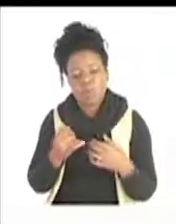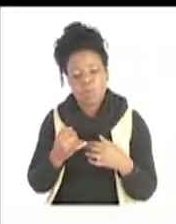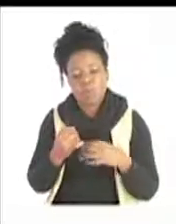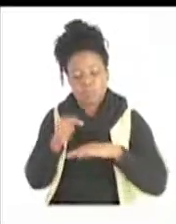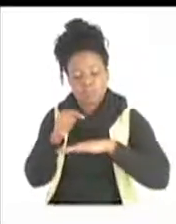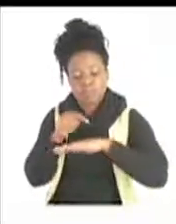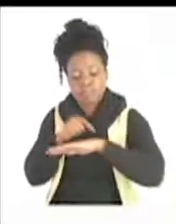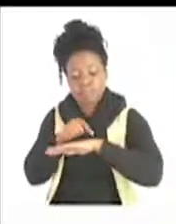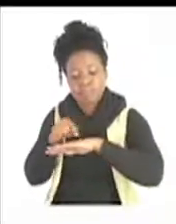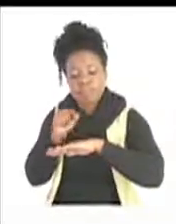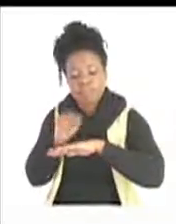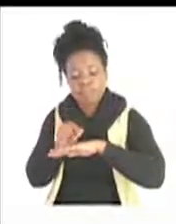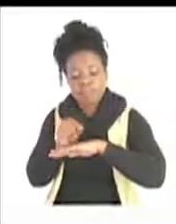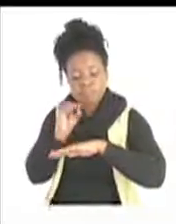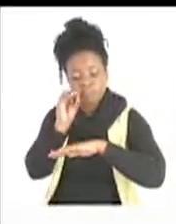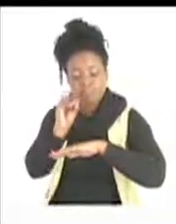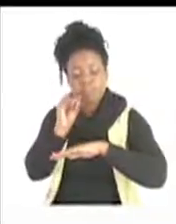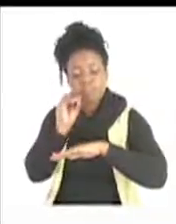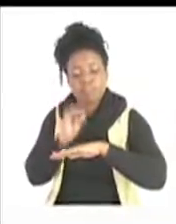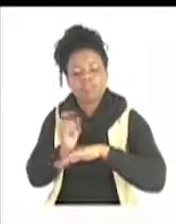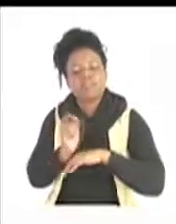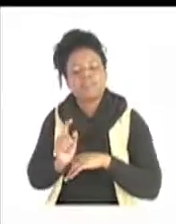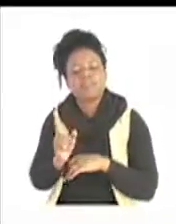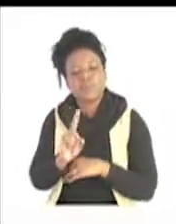blank spaces where I say